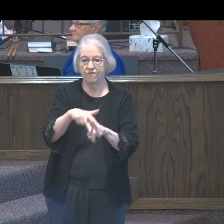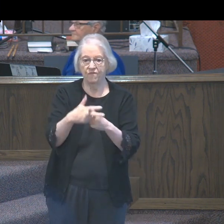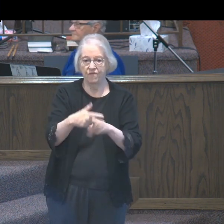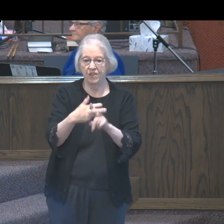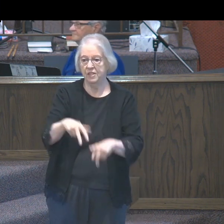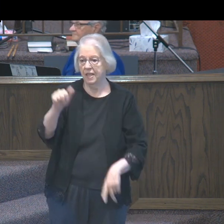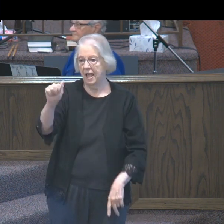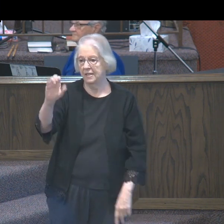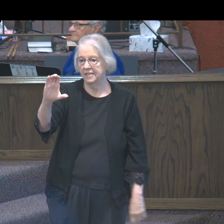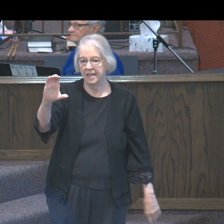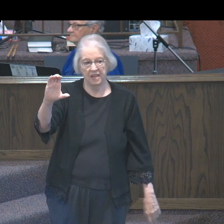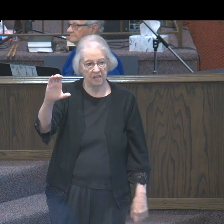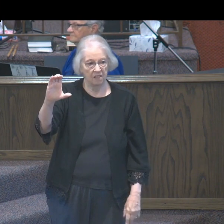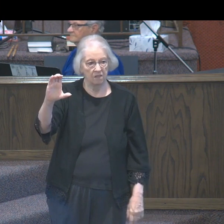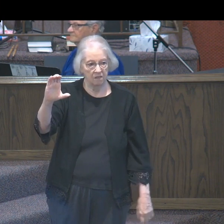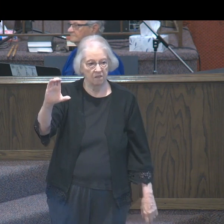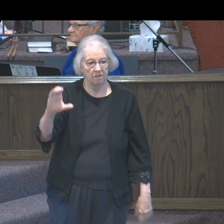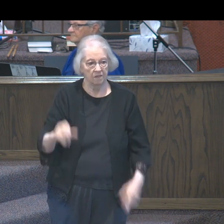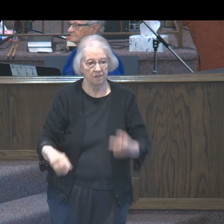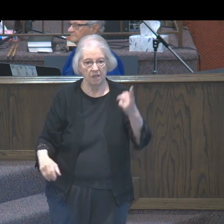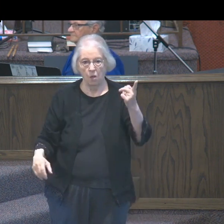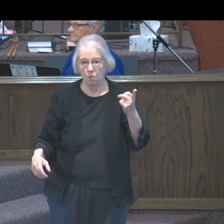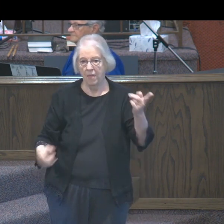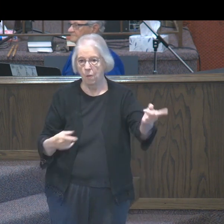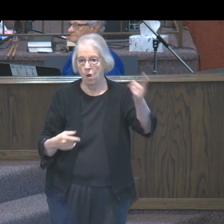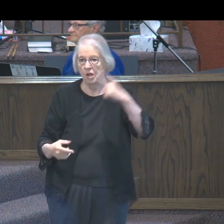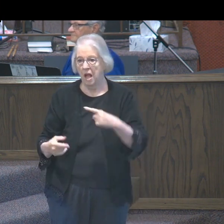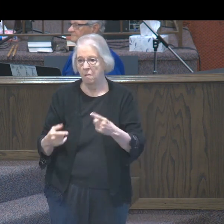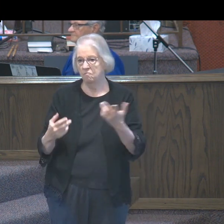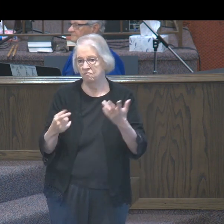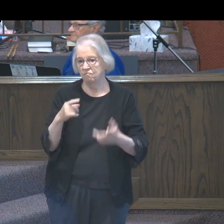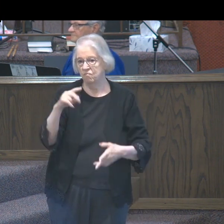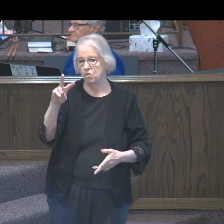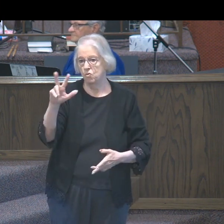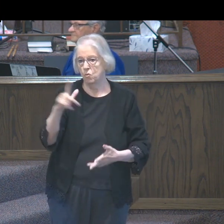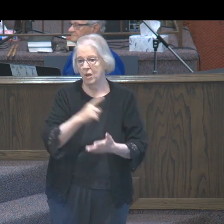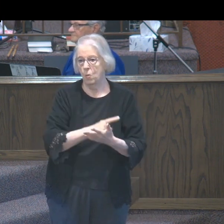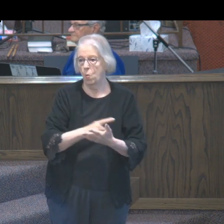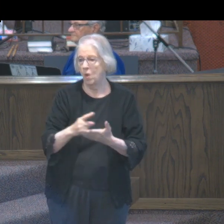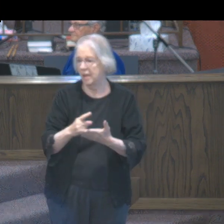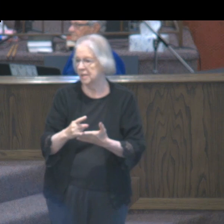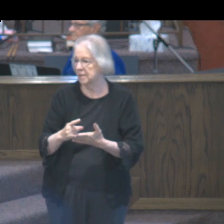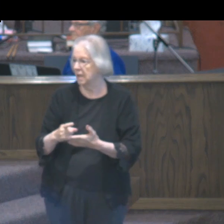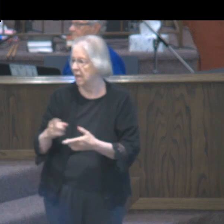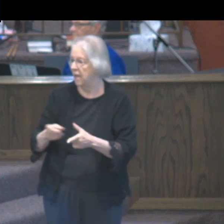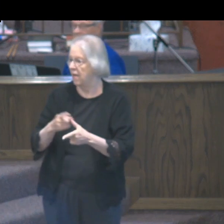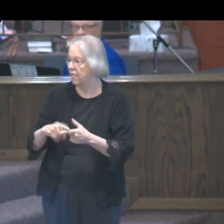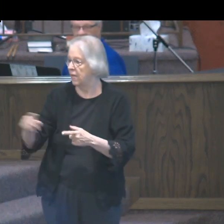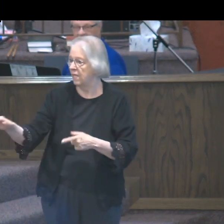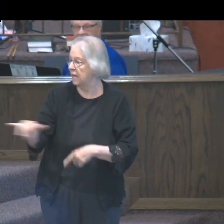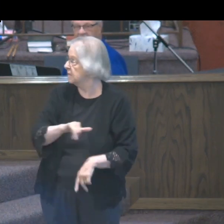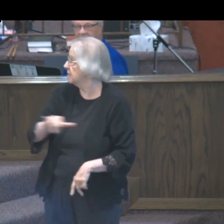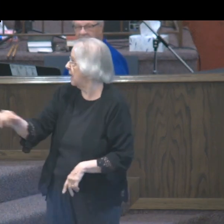work. Also, we need that some of that same group of people. Do you have a